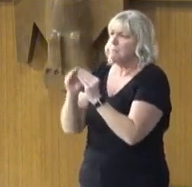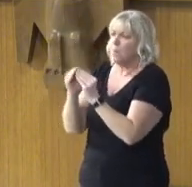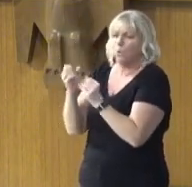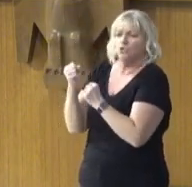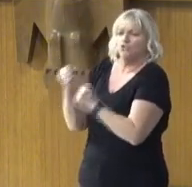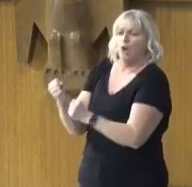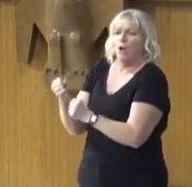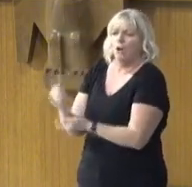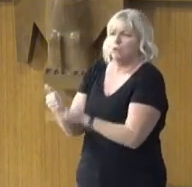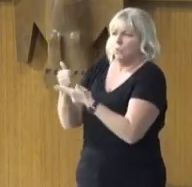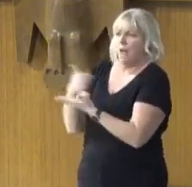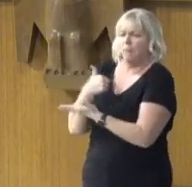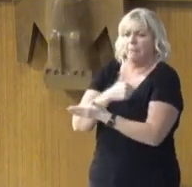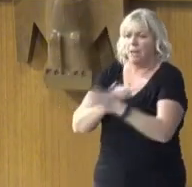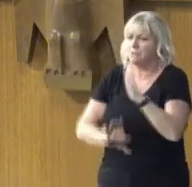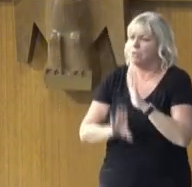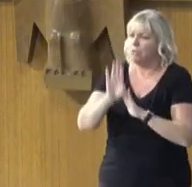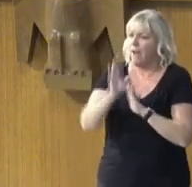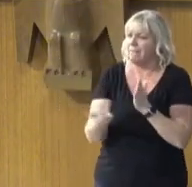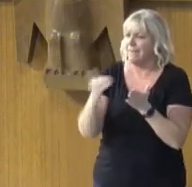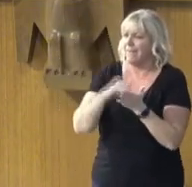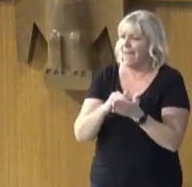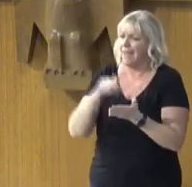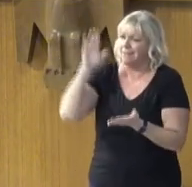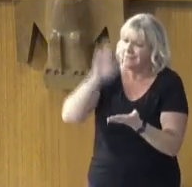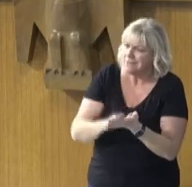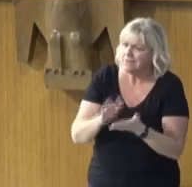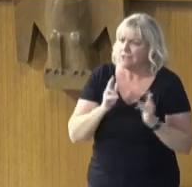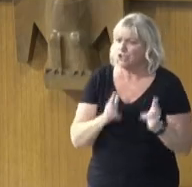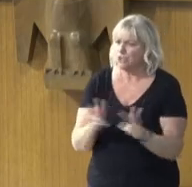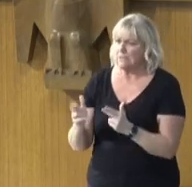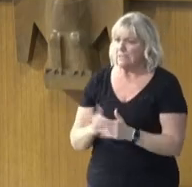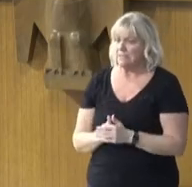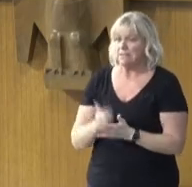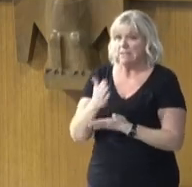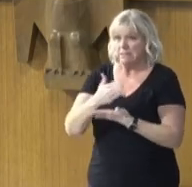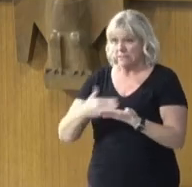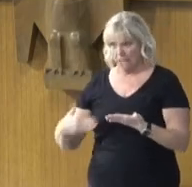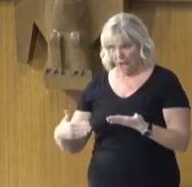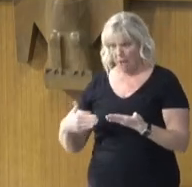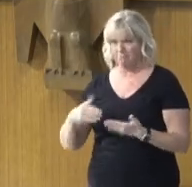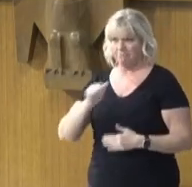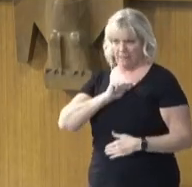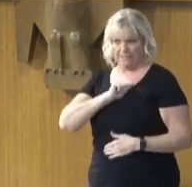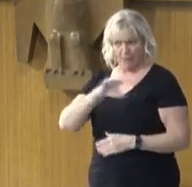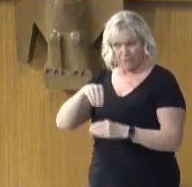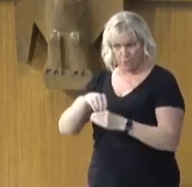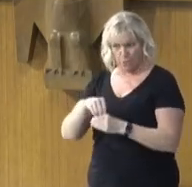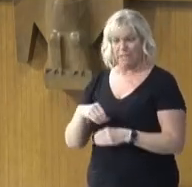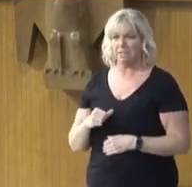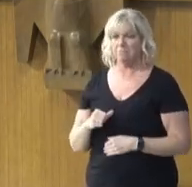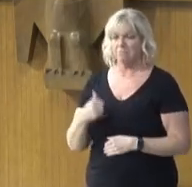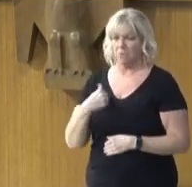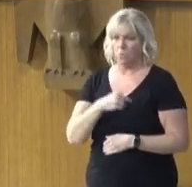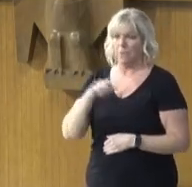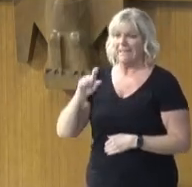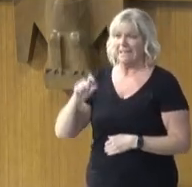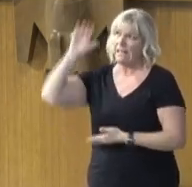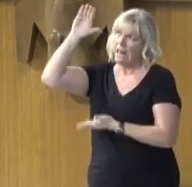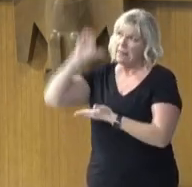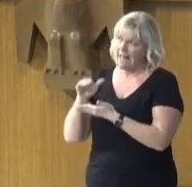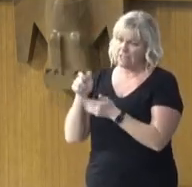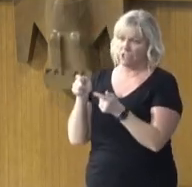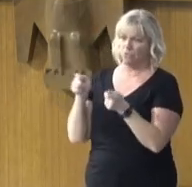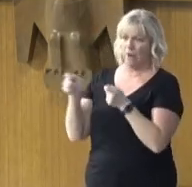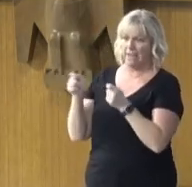help us thrive again as a society. Some, myself included, would say that we need less regulation on our bodies.